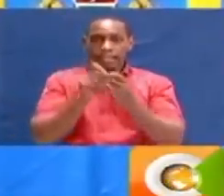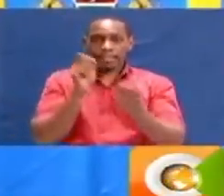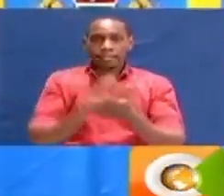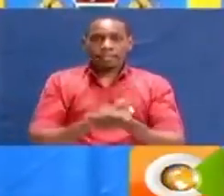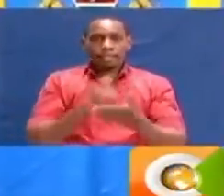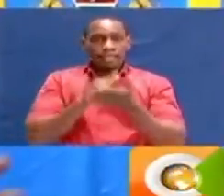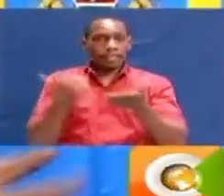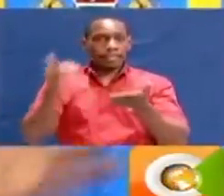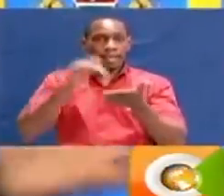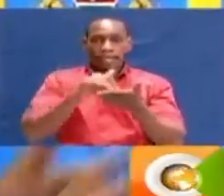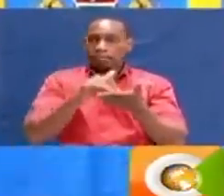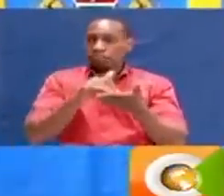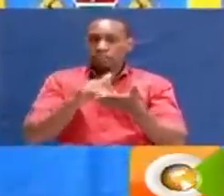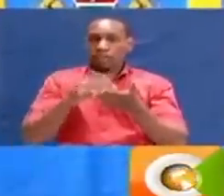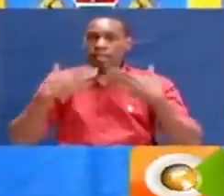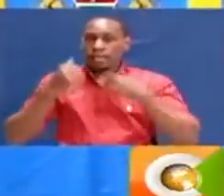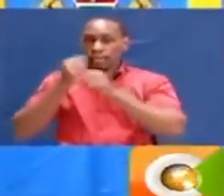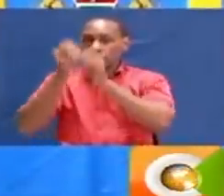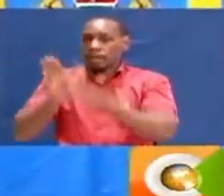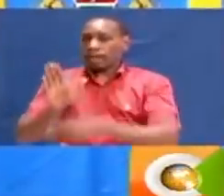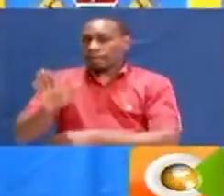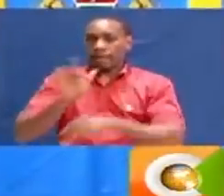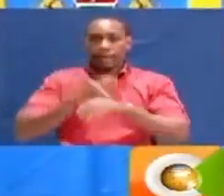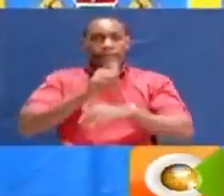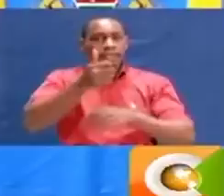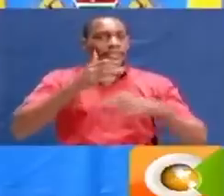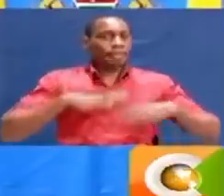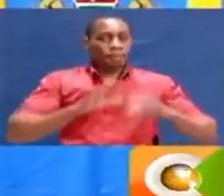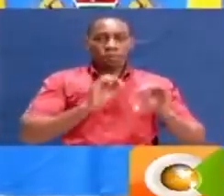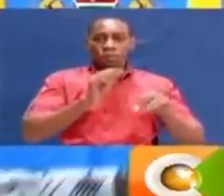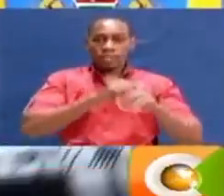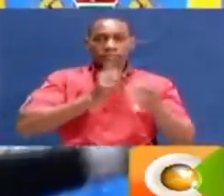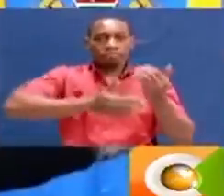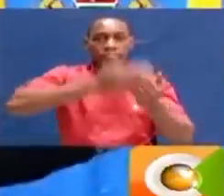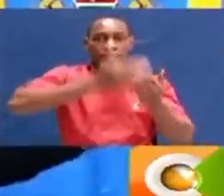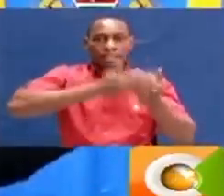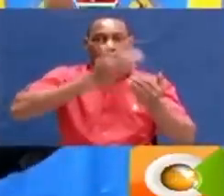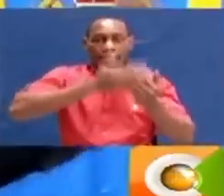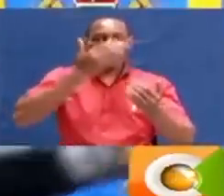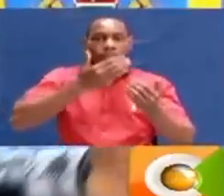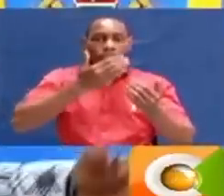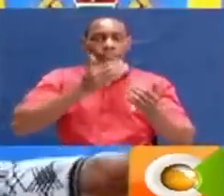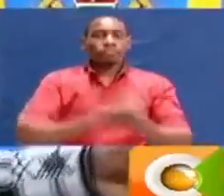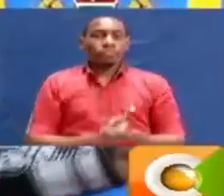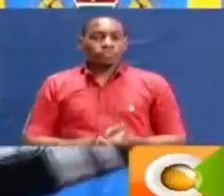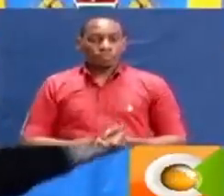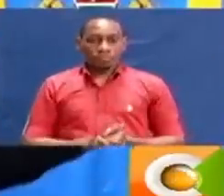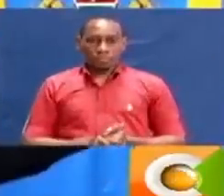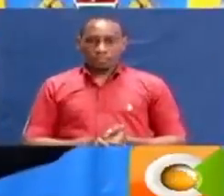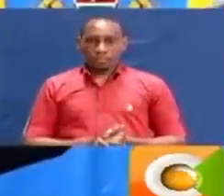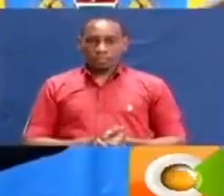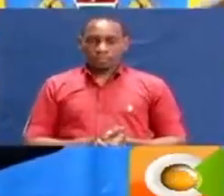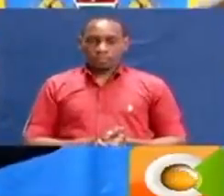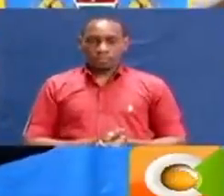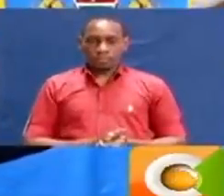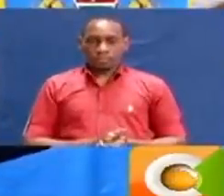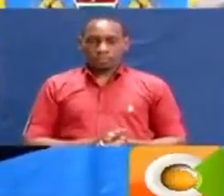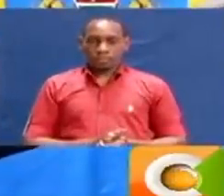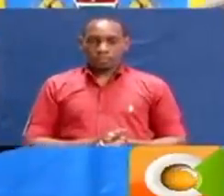tested so that, again, they do not affect people when they are being treated, when they are treating them.